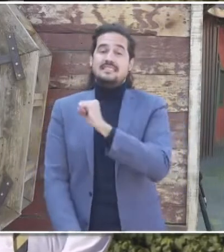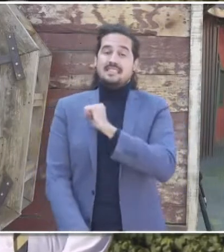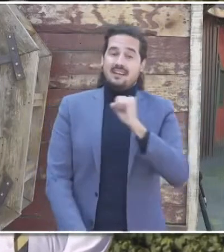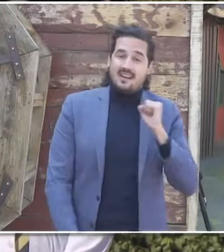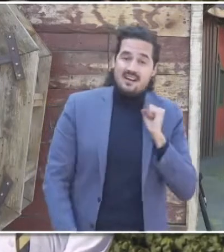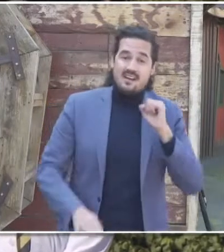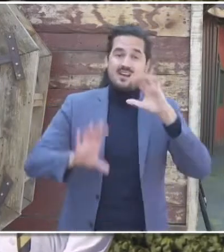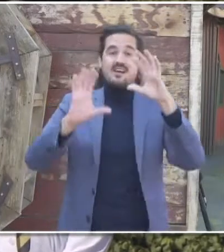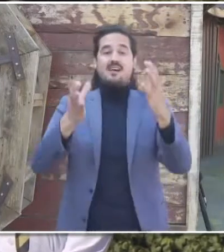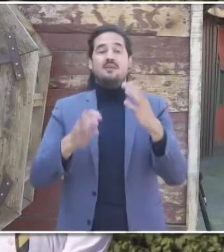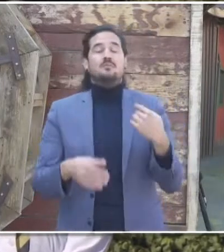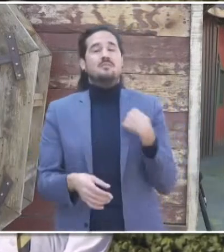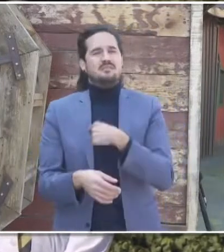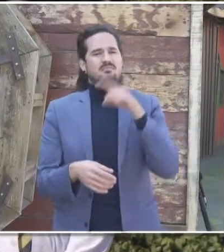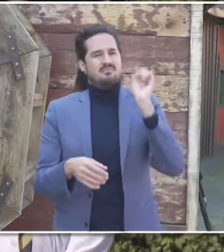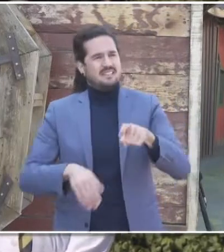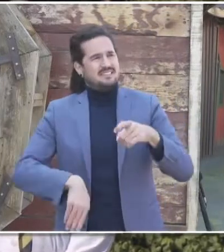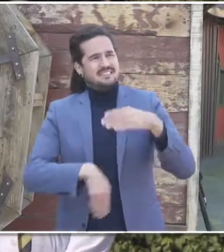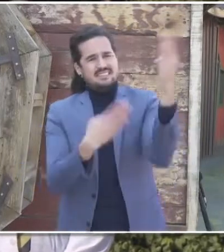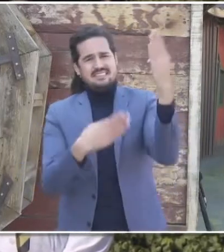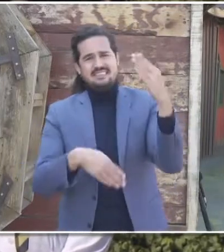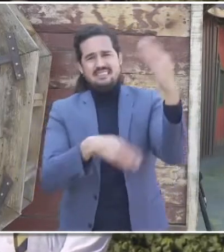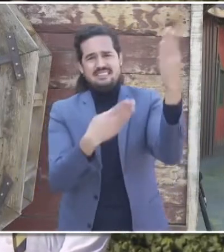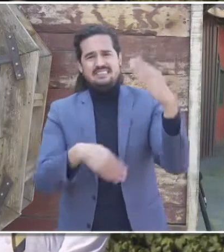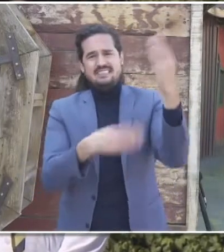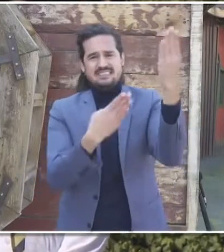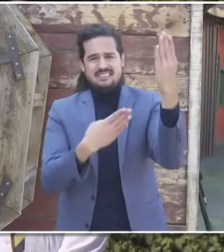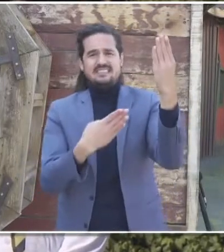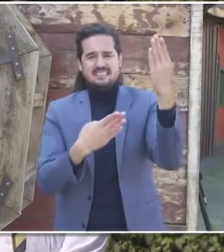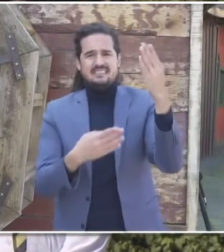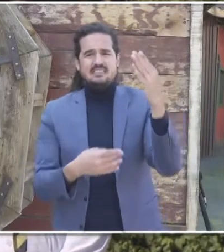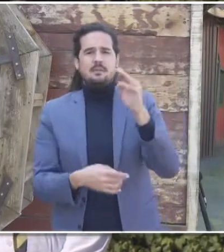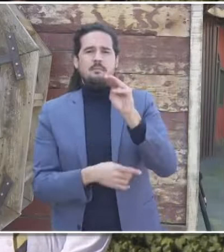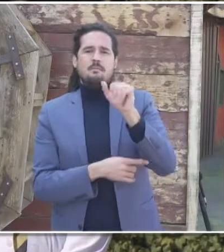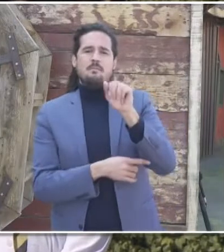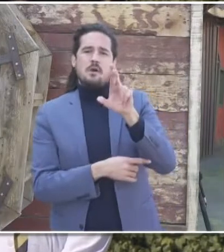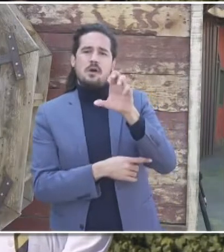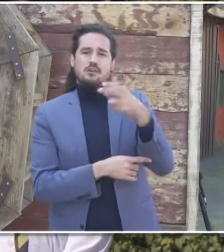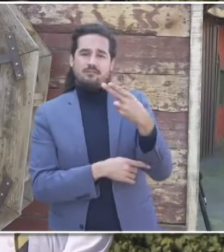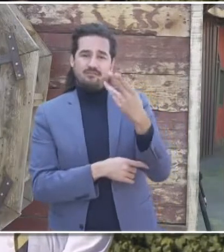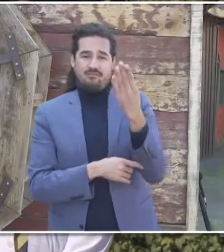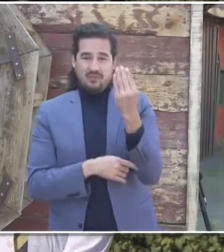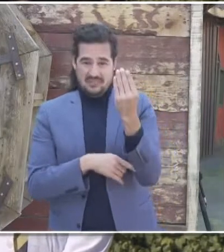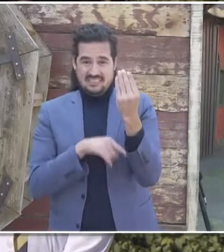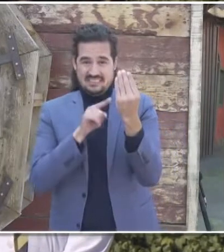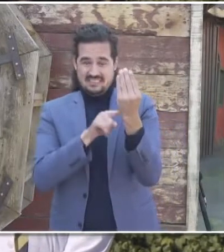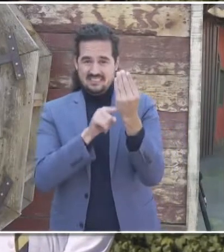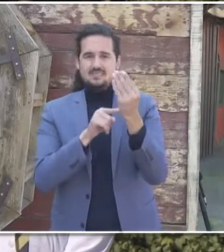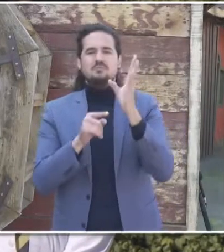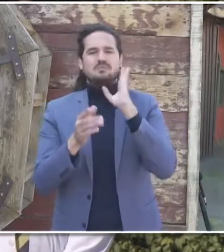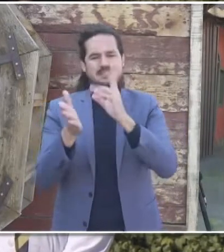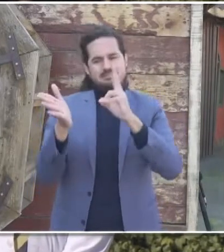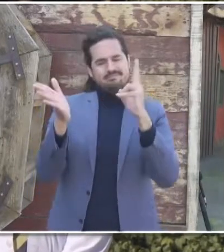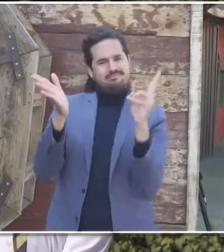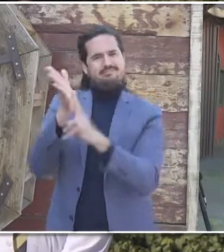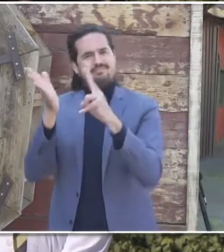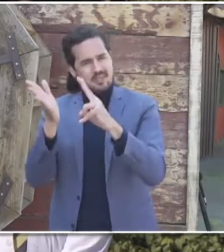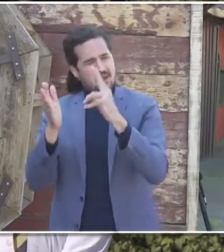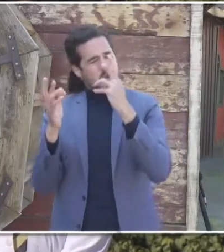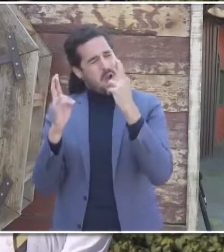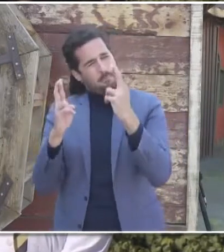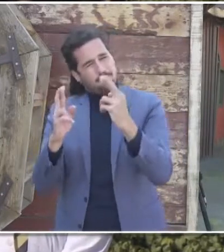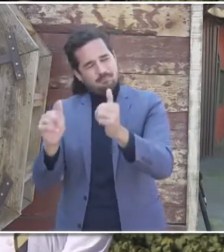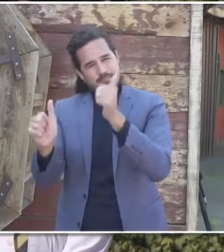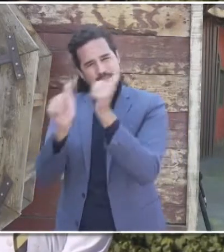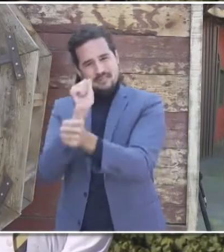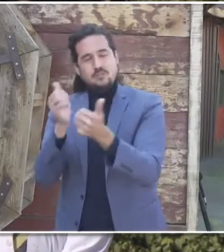March 14th, we will provide the basis of support that our country needs. We know people are hurting.